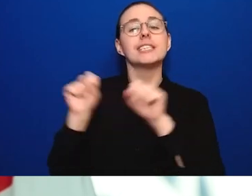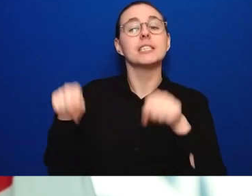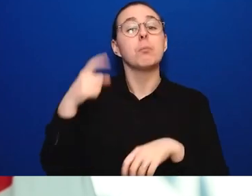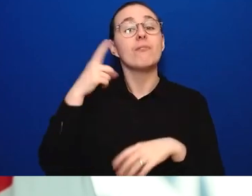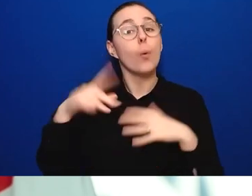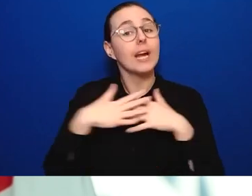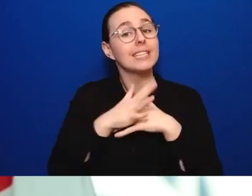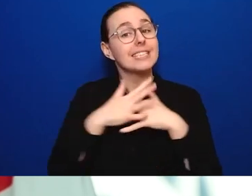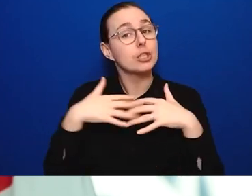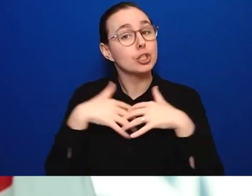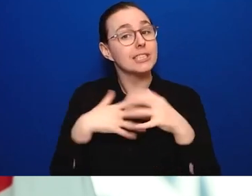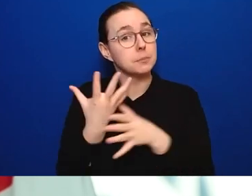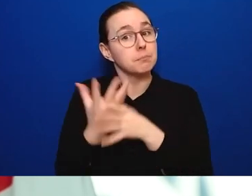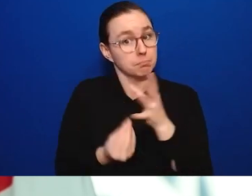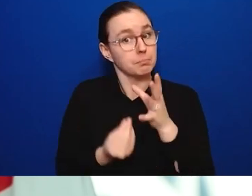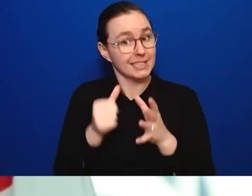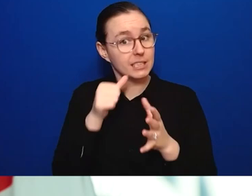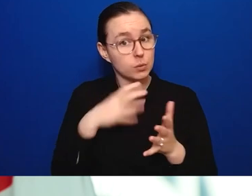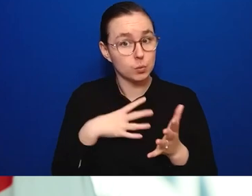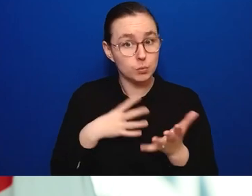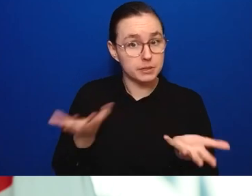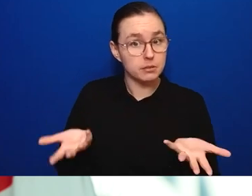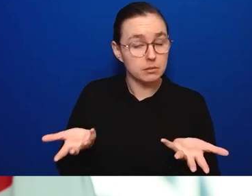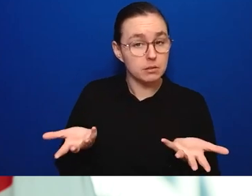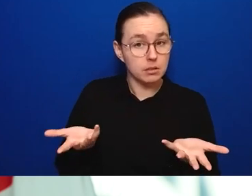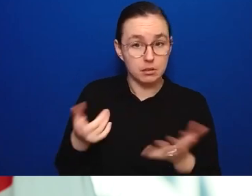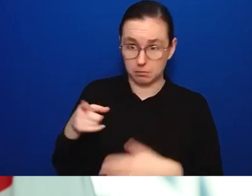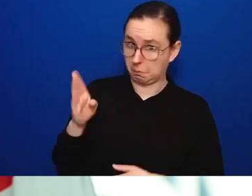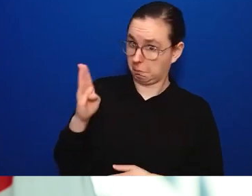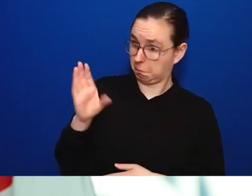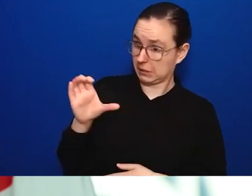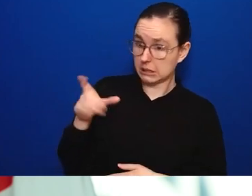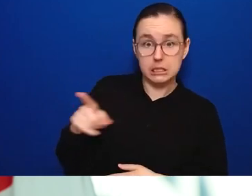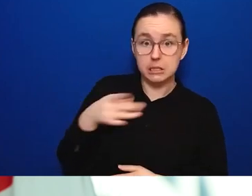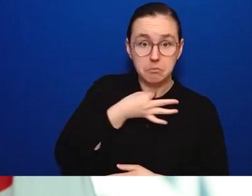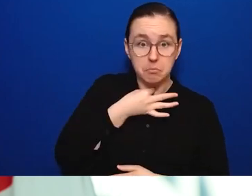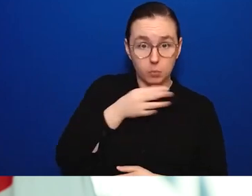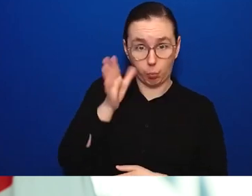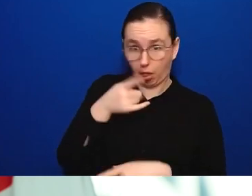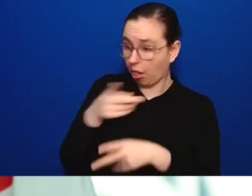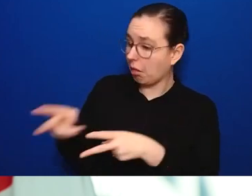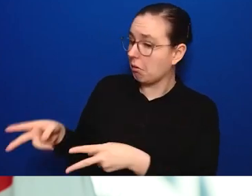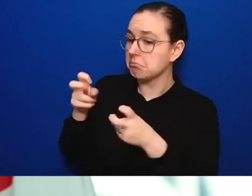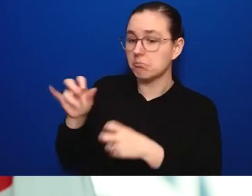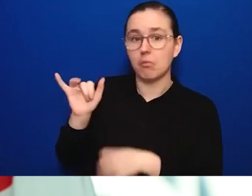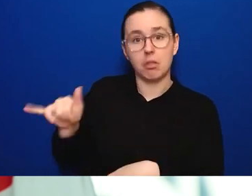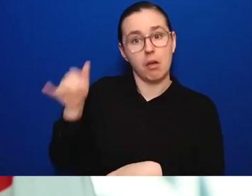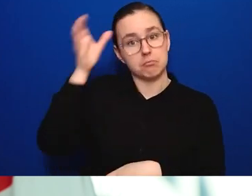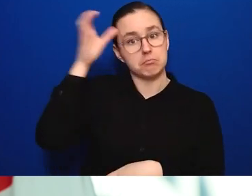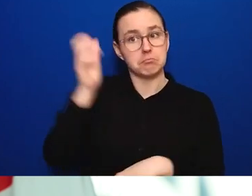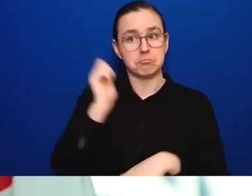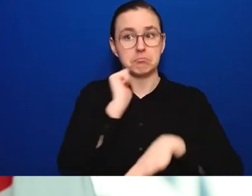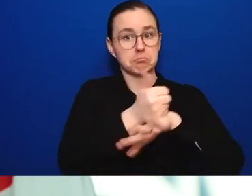considering something similar and what the thoughts are of the Indigenous women leaders here today.